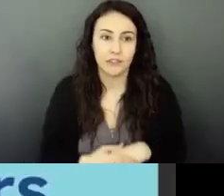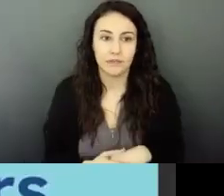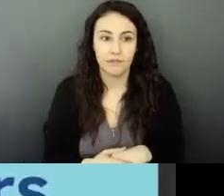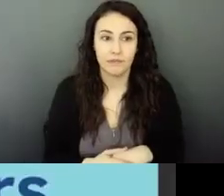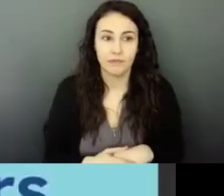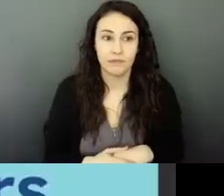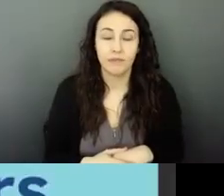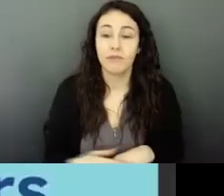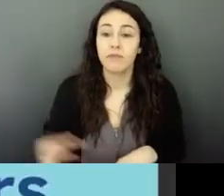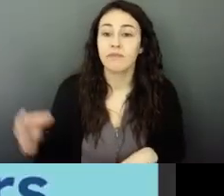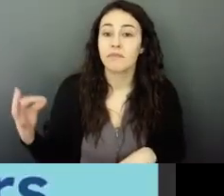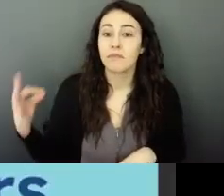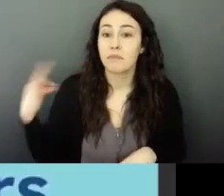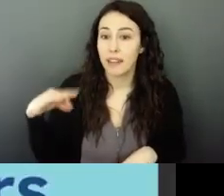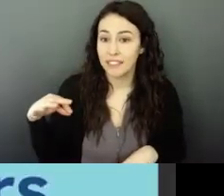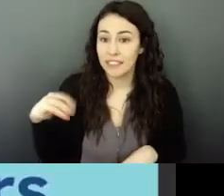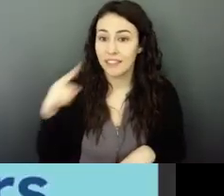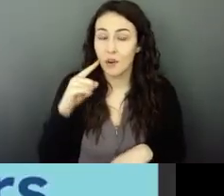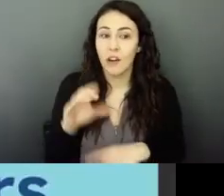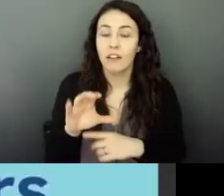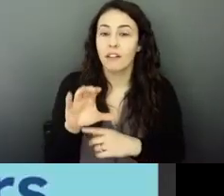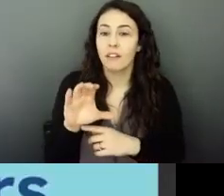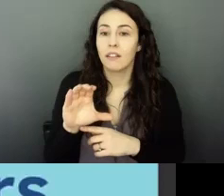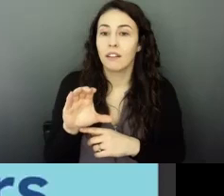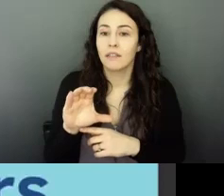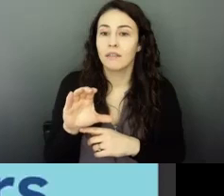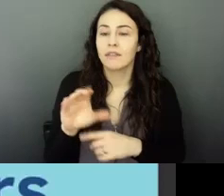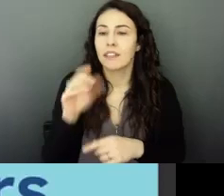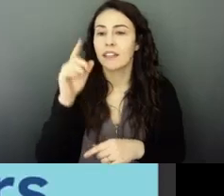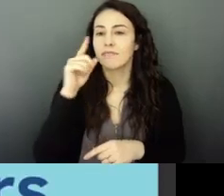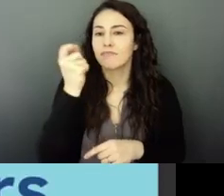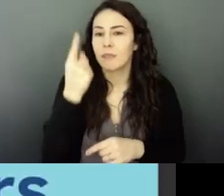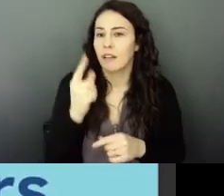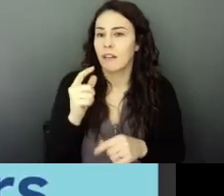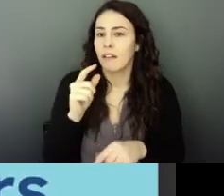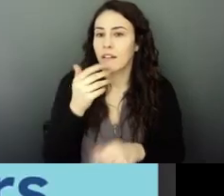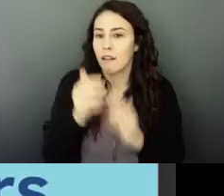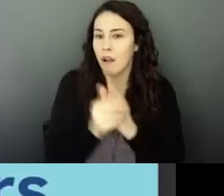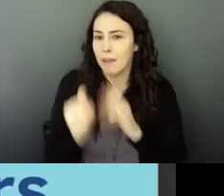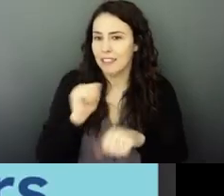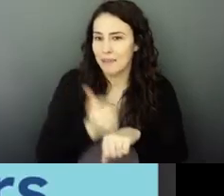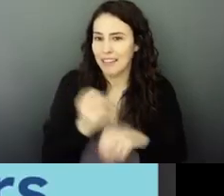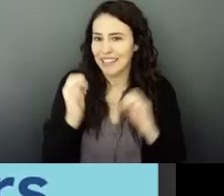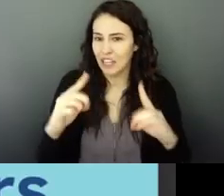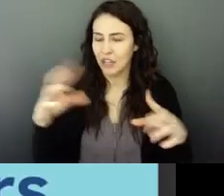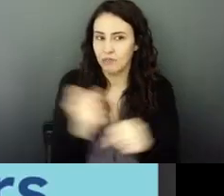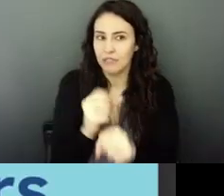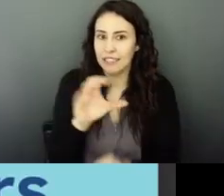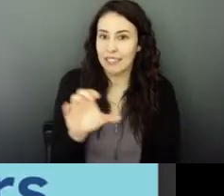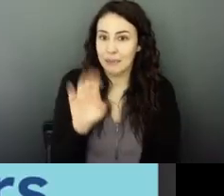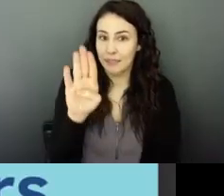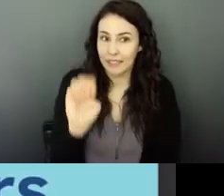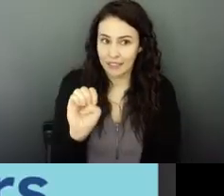So benefits of competency-based education for students and teachers. So